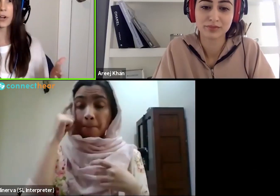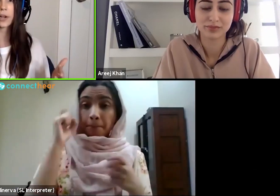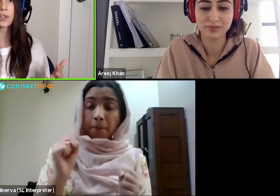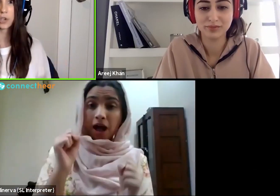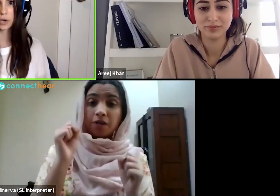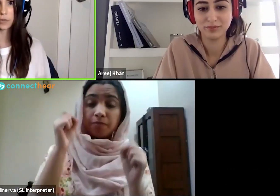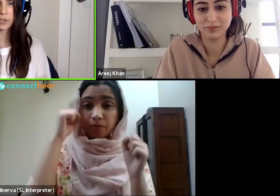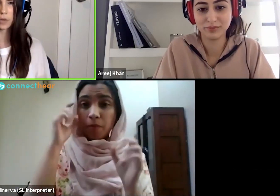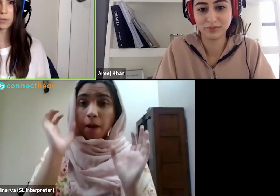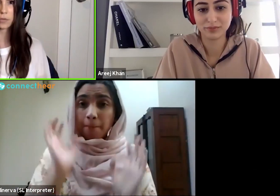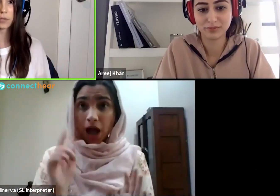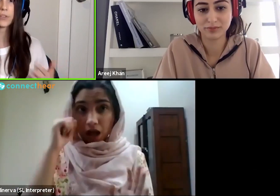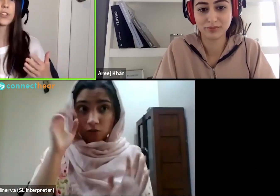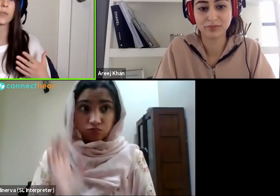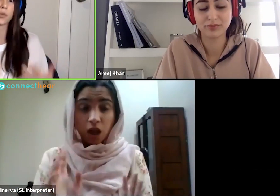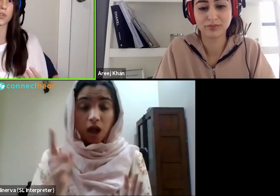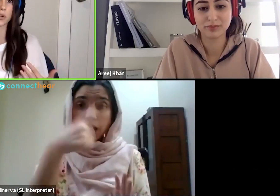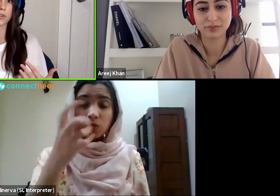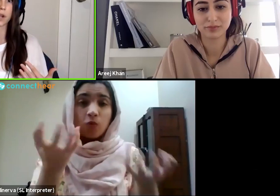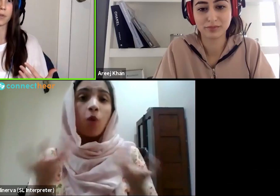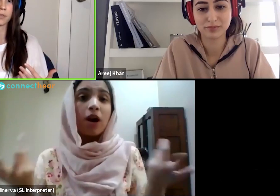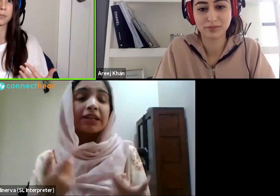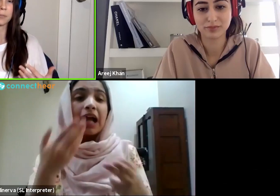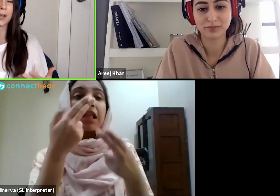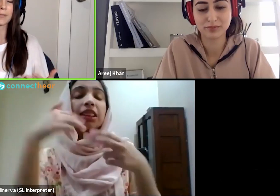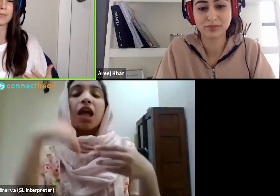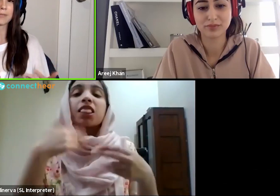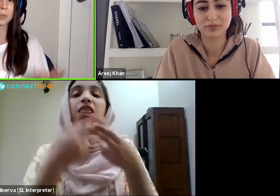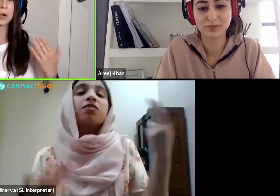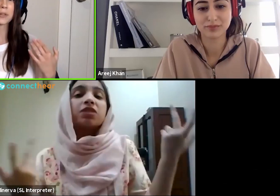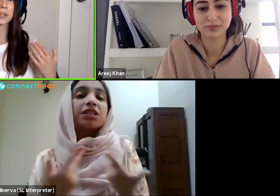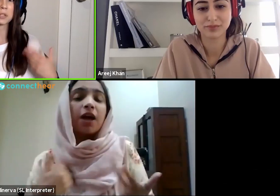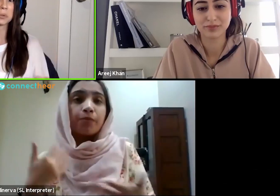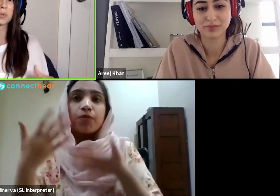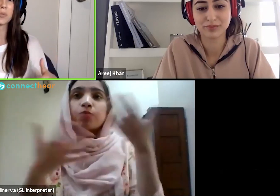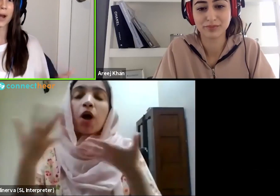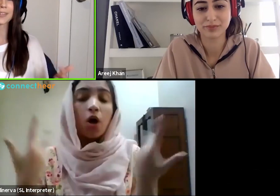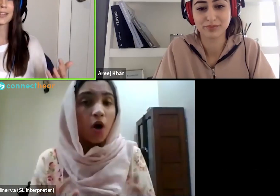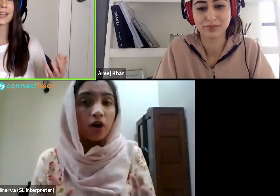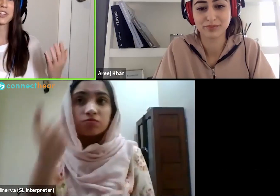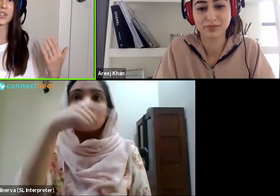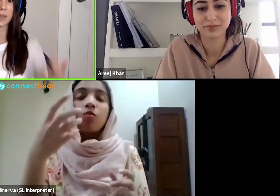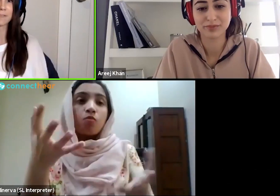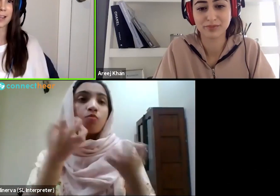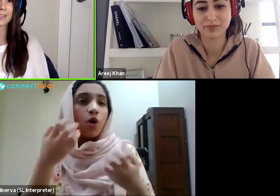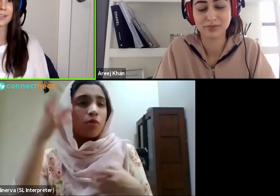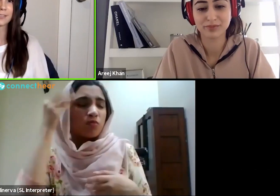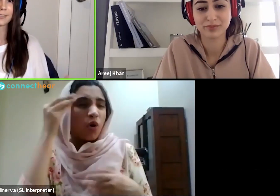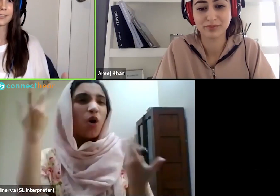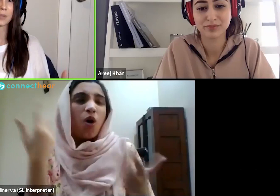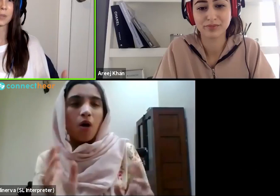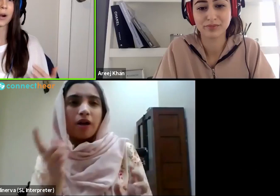as very sure of yourself, even if you don't feel sure of yourself. But the more that you practice it and choose to manifest